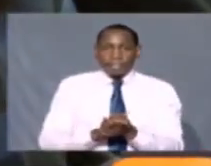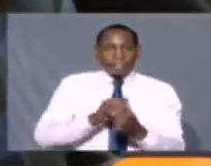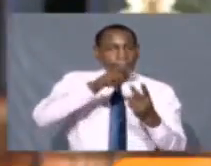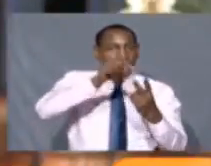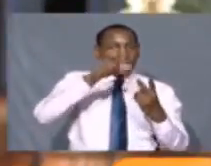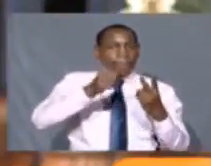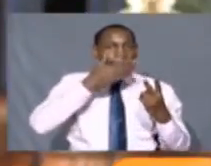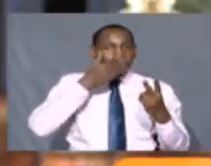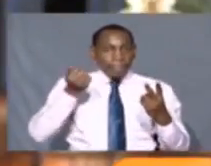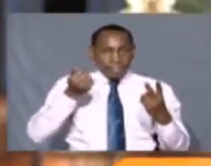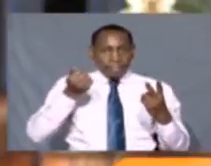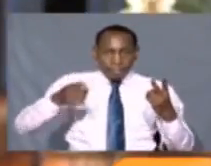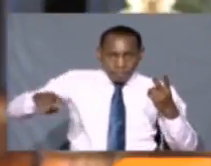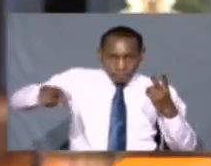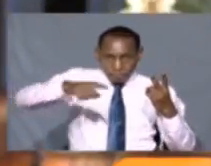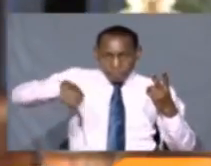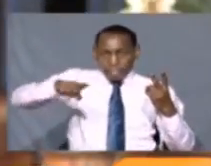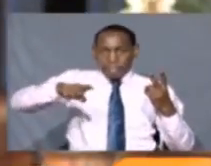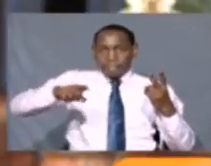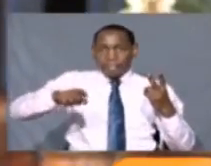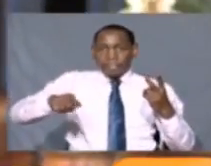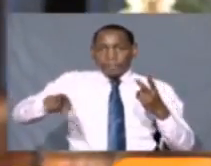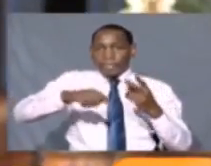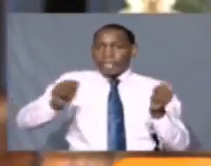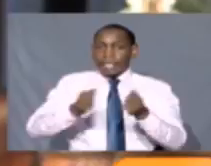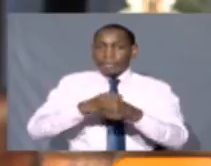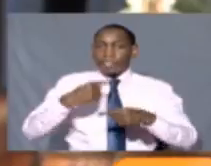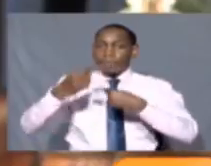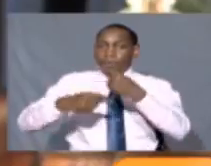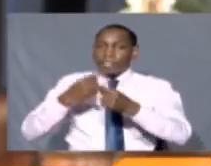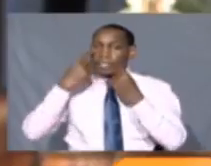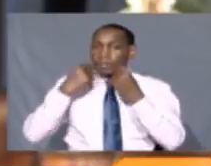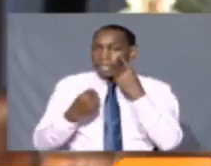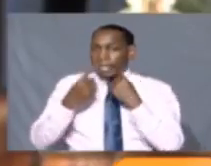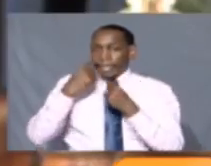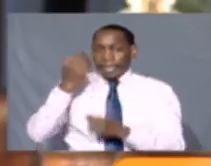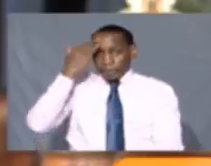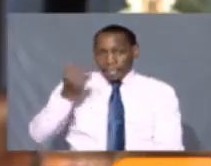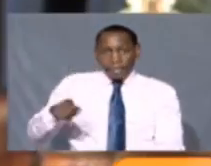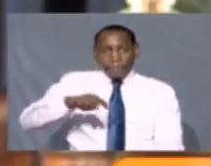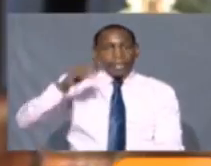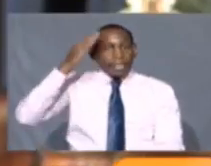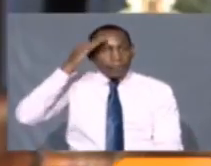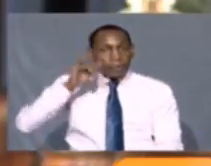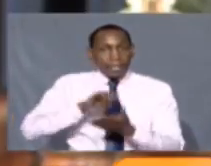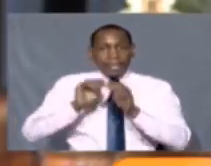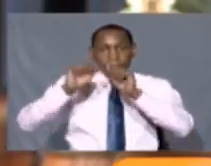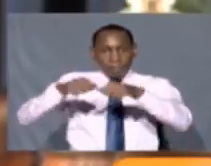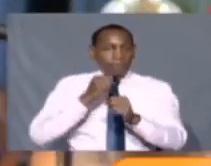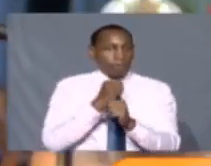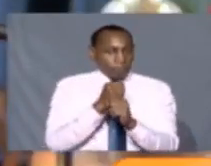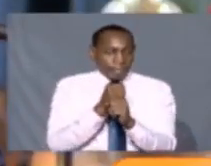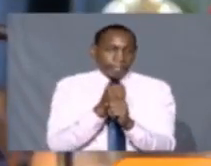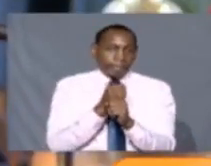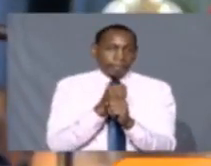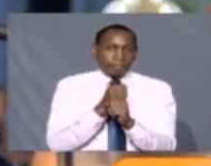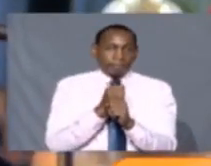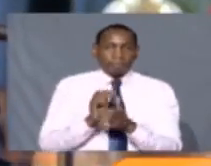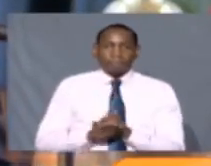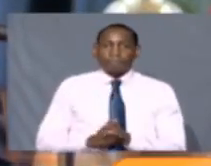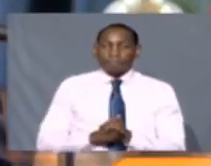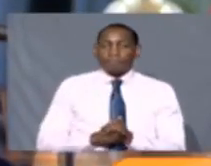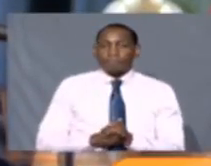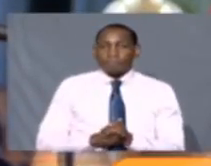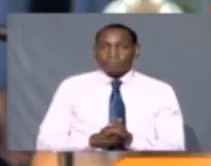best amongst us, and we can't keep on mourning because we know we can do something. In terms